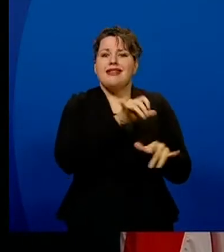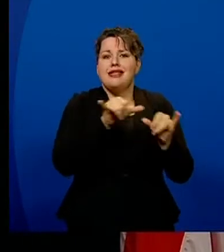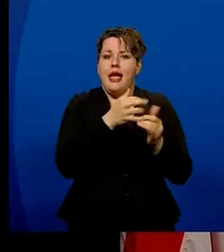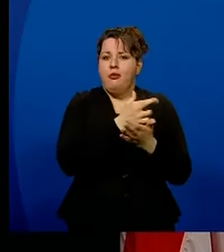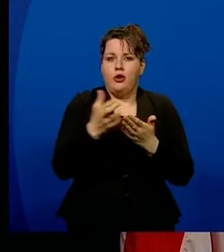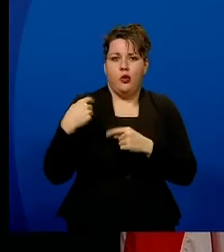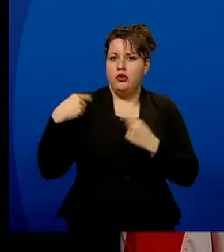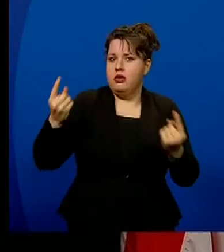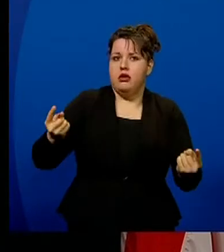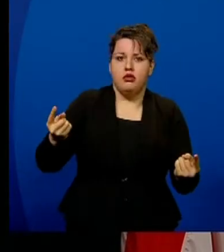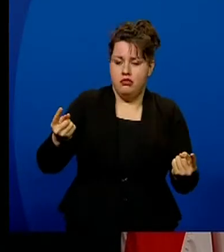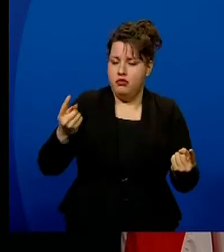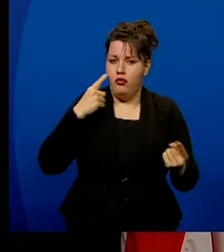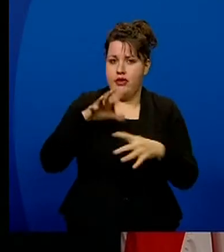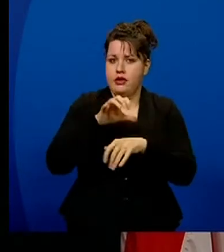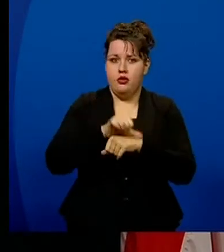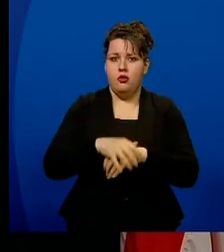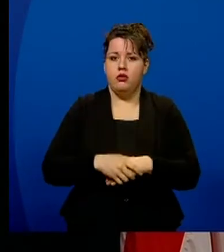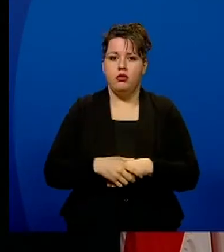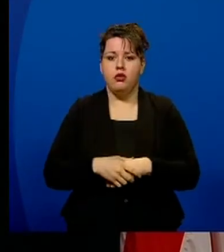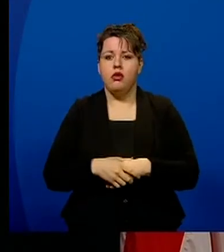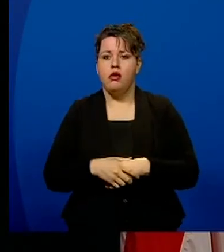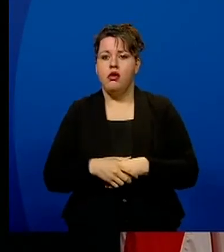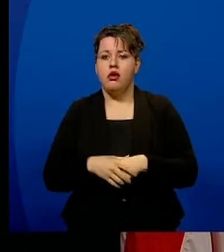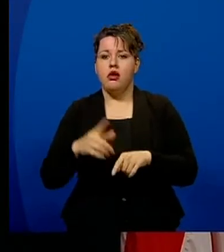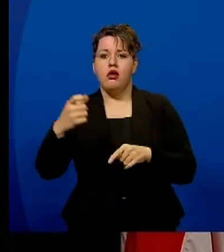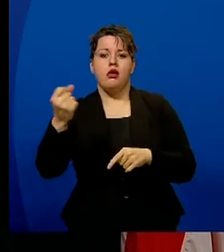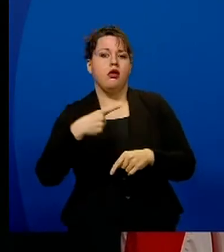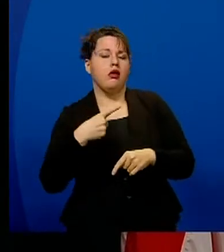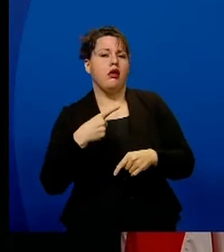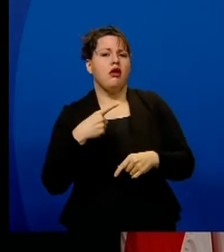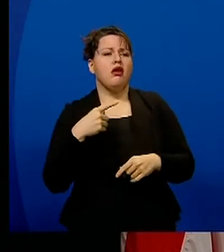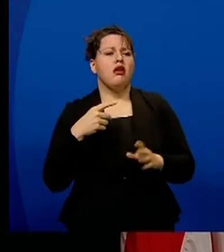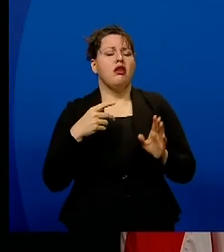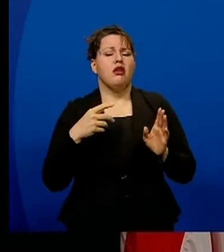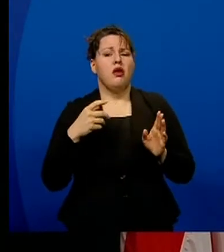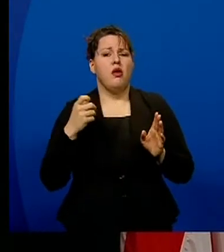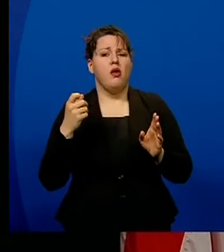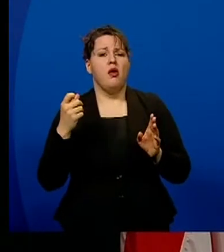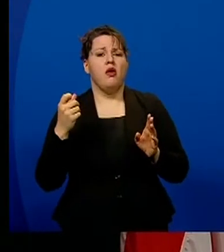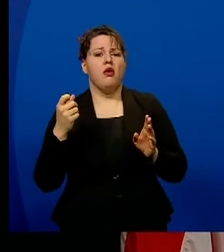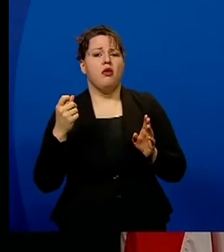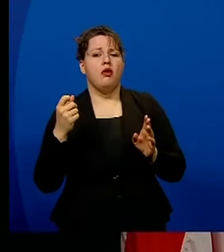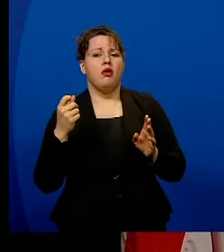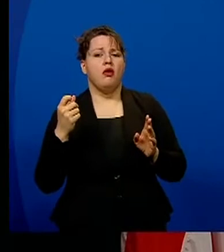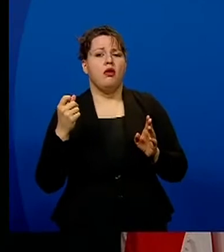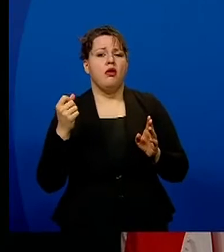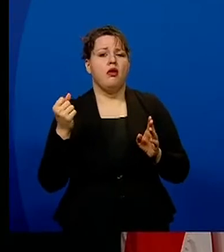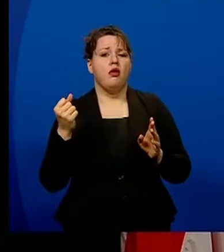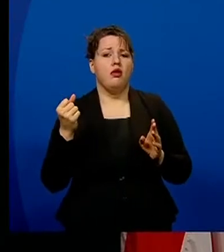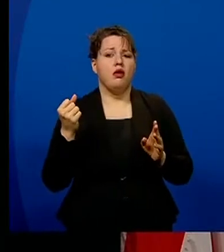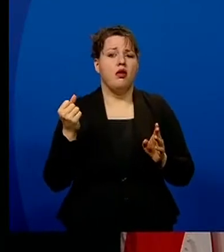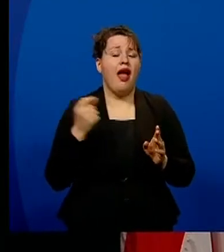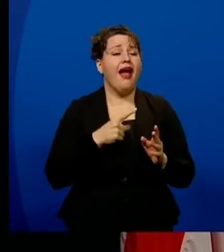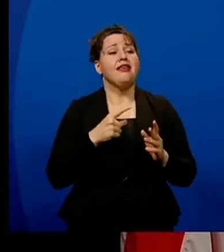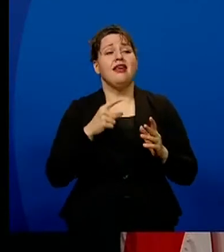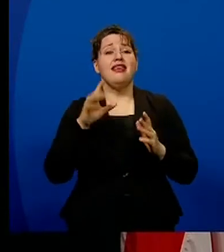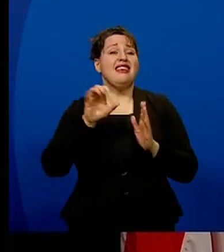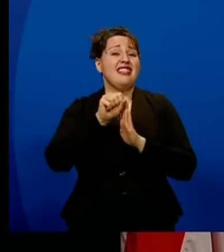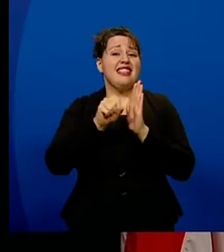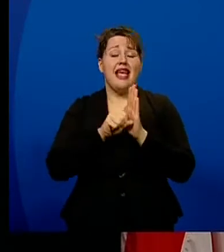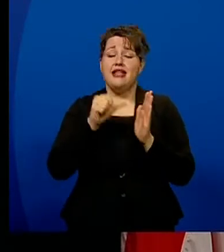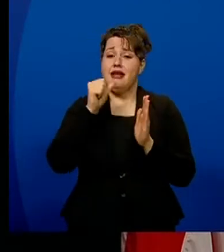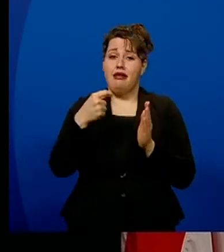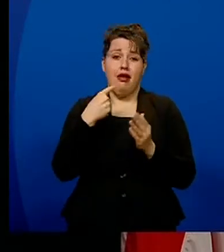we had to help Iowans get scheduled. Governor, what's the rationale for the state not disclosing the vaccine refusal rates at the